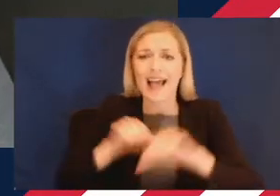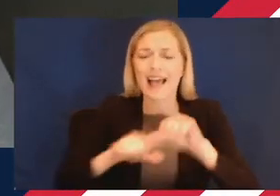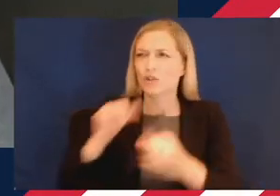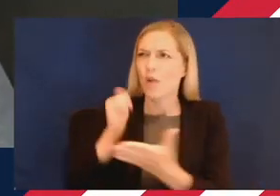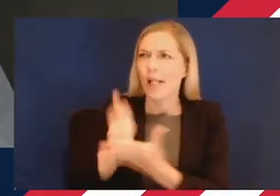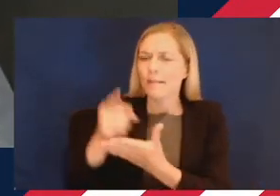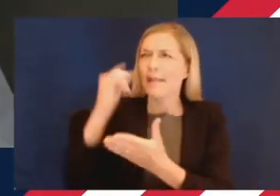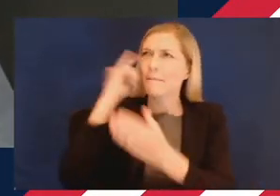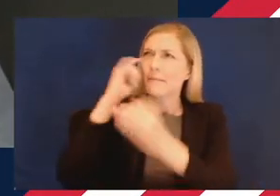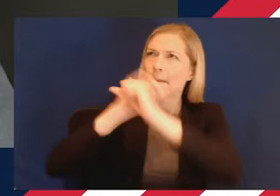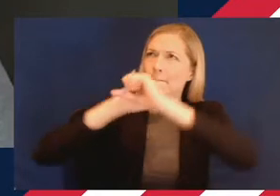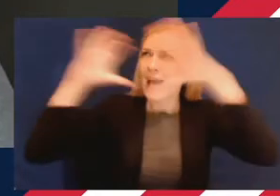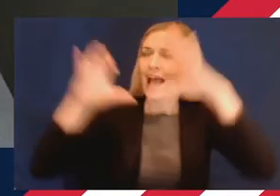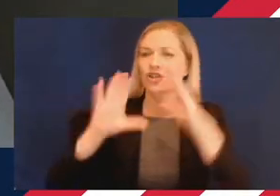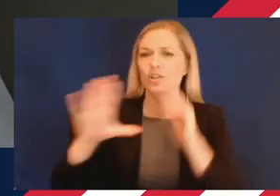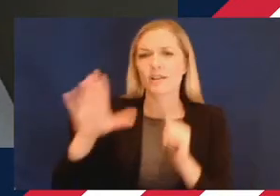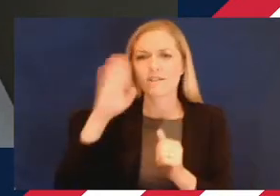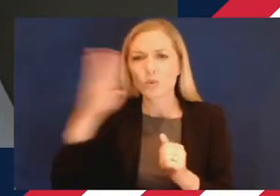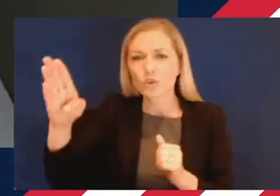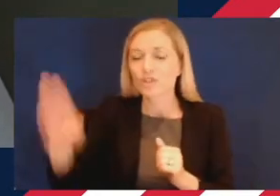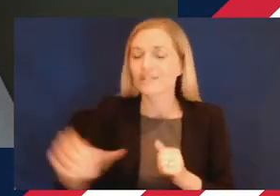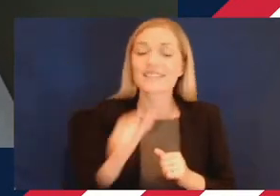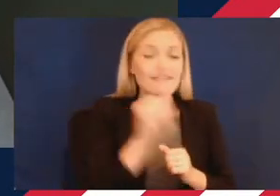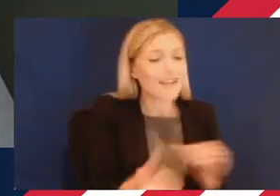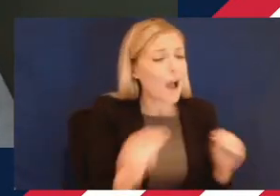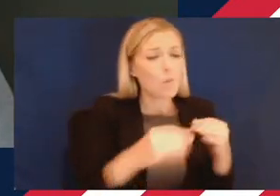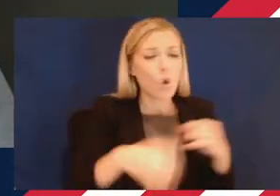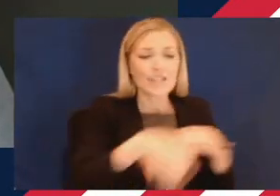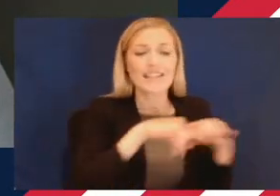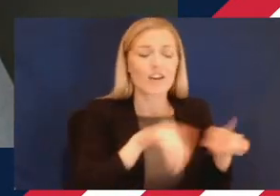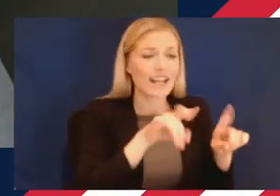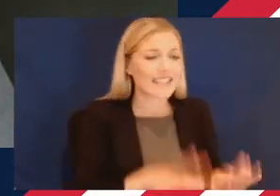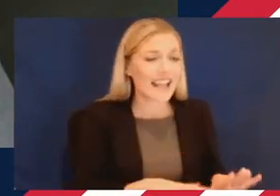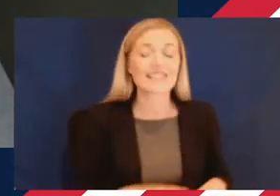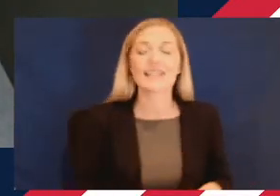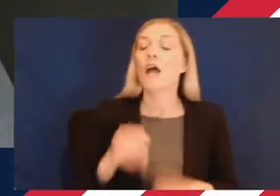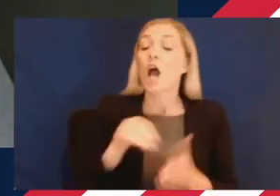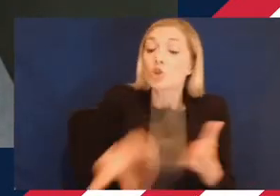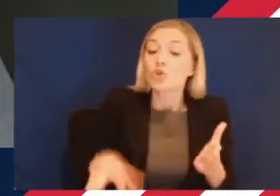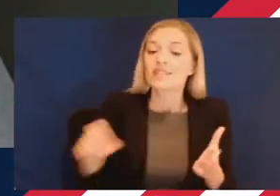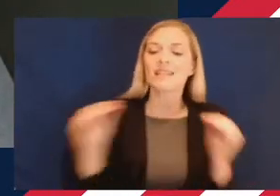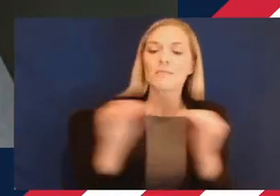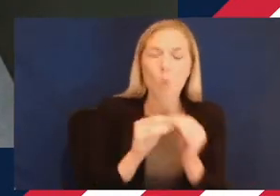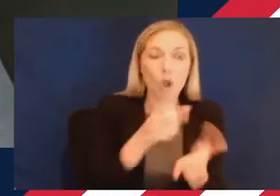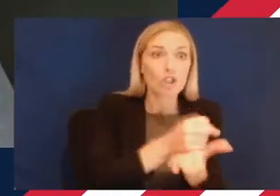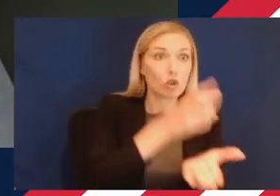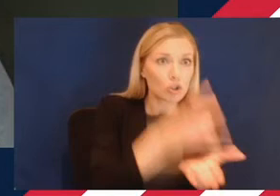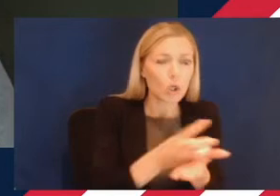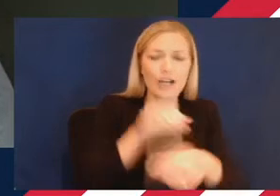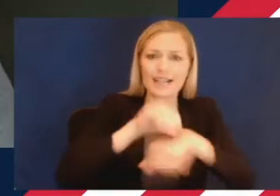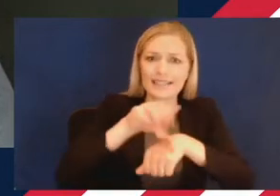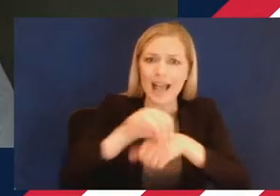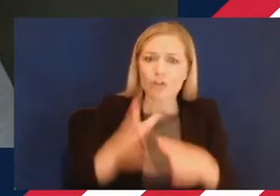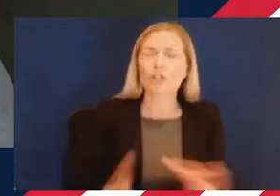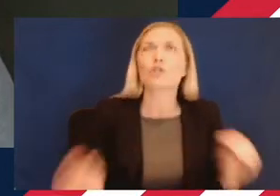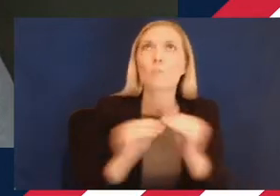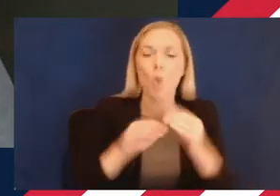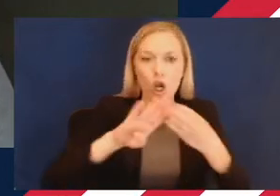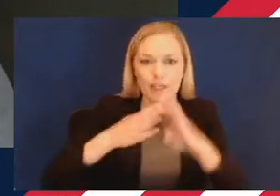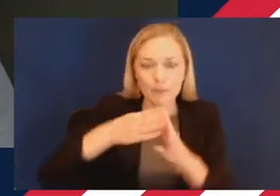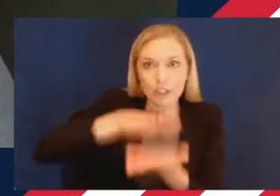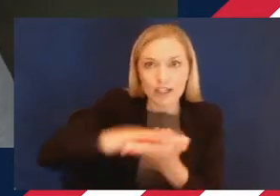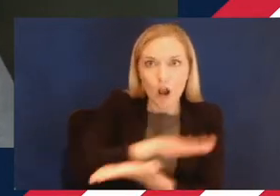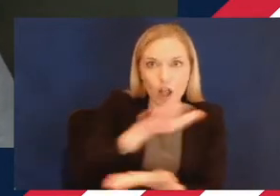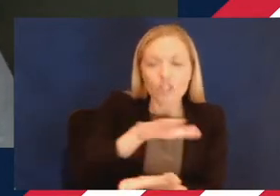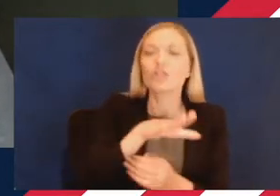more standardized tests. Our students need more social workers, more counselors, many more community schools, and more trusted campus aides and